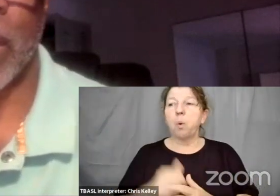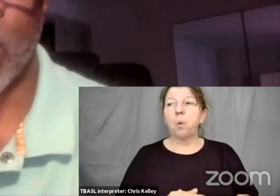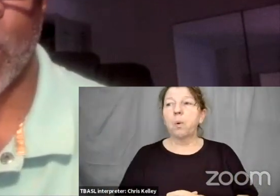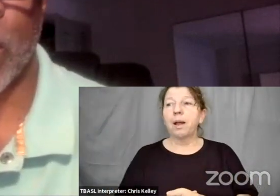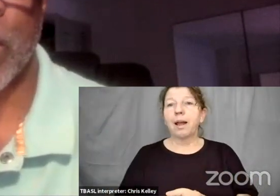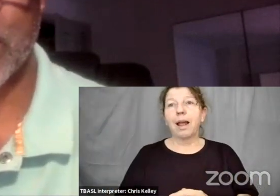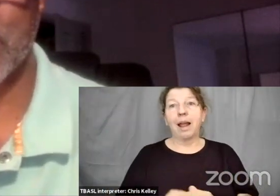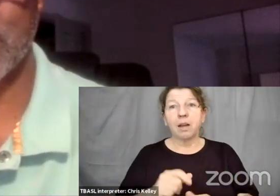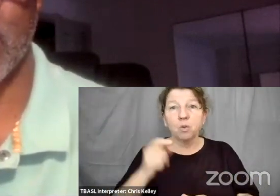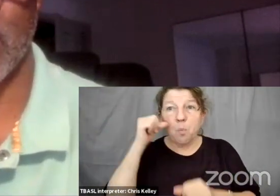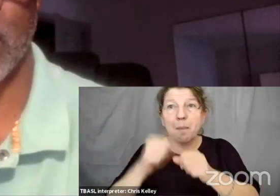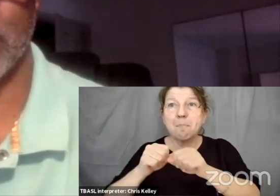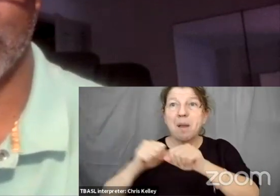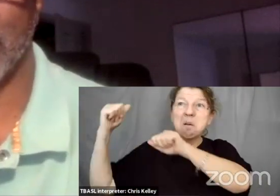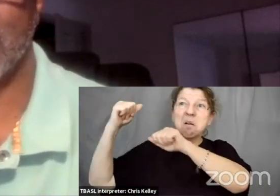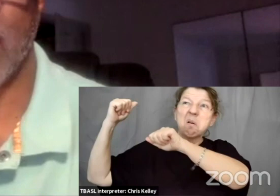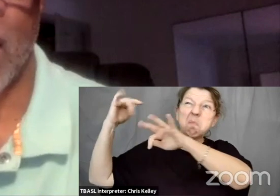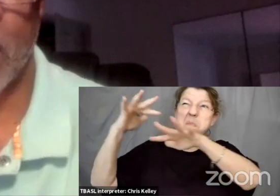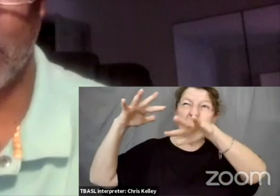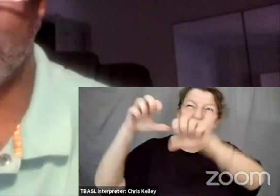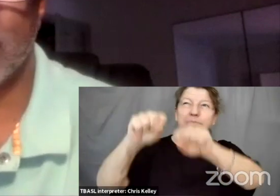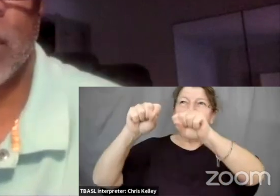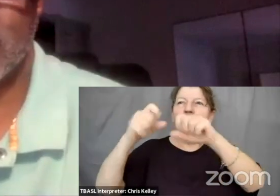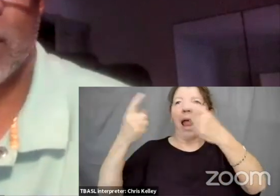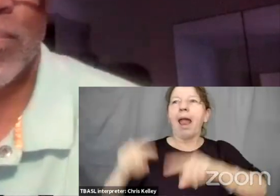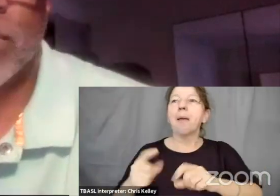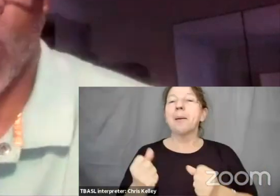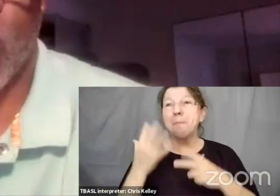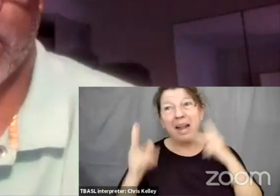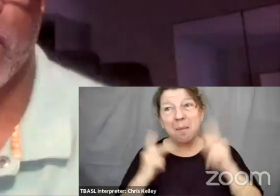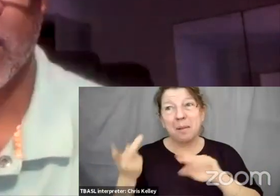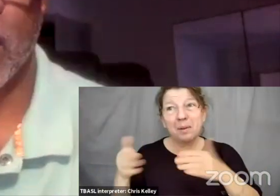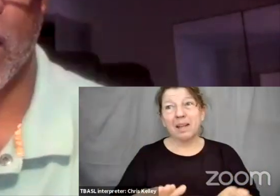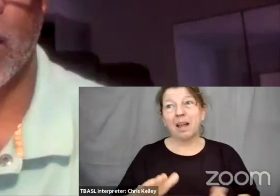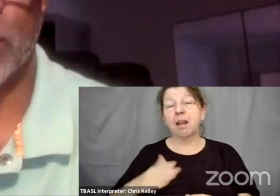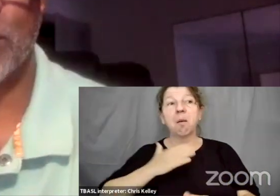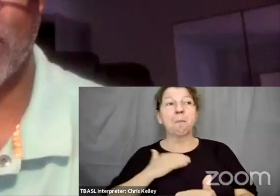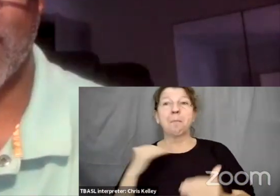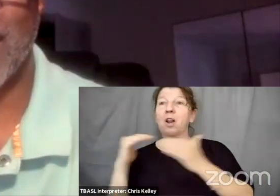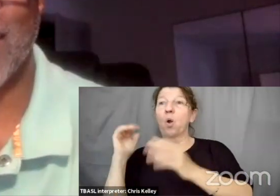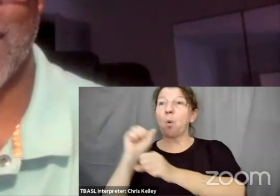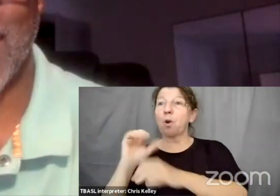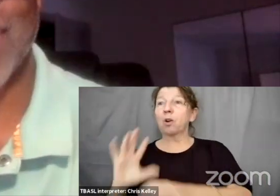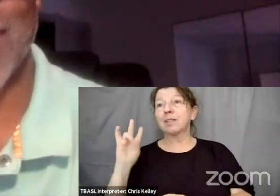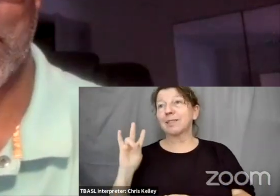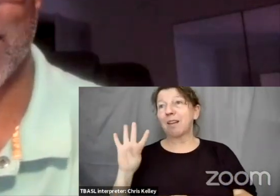74 of my coworkers, my job gone.